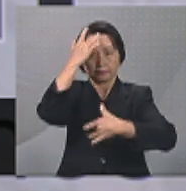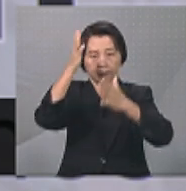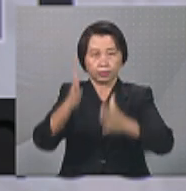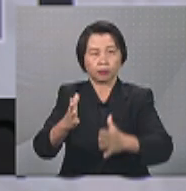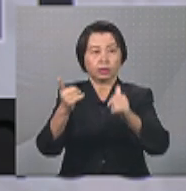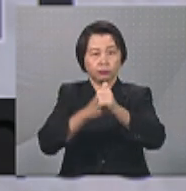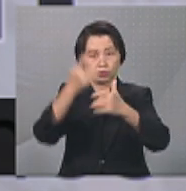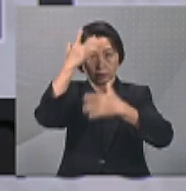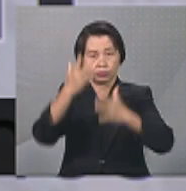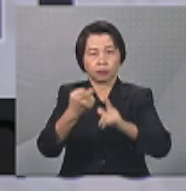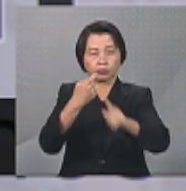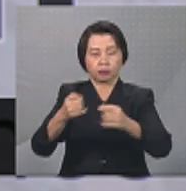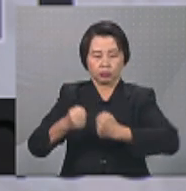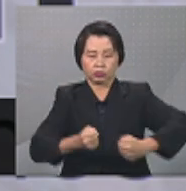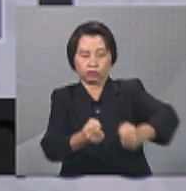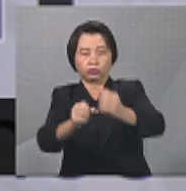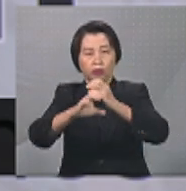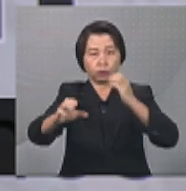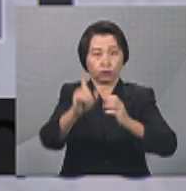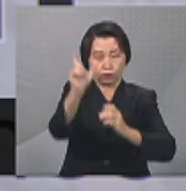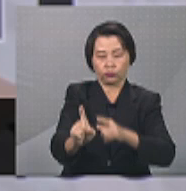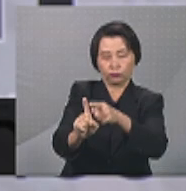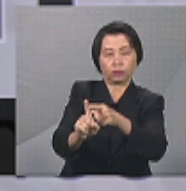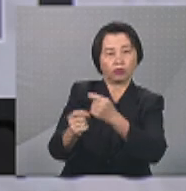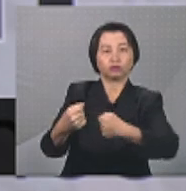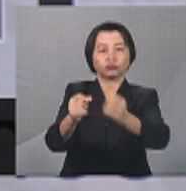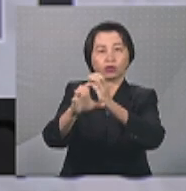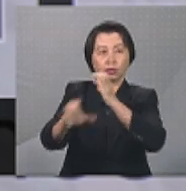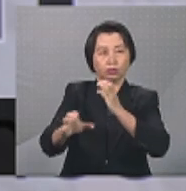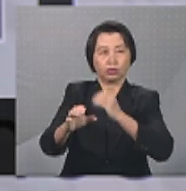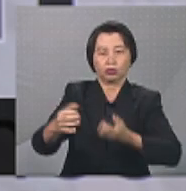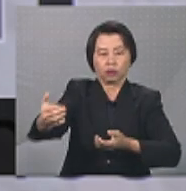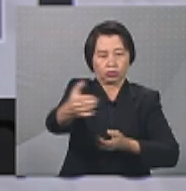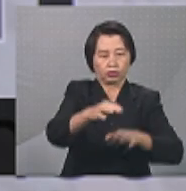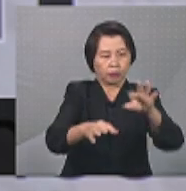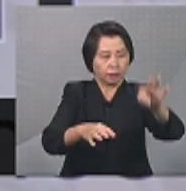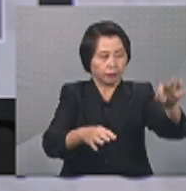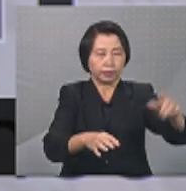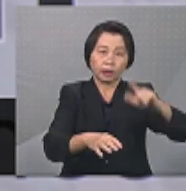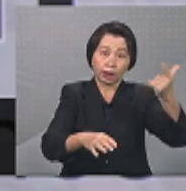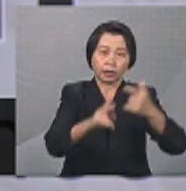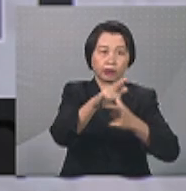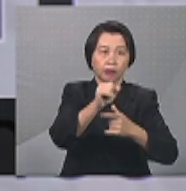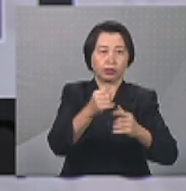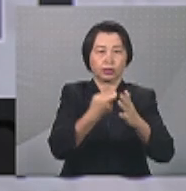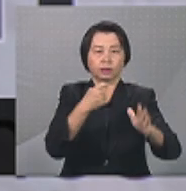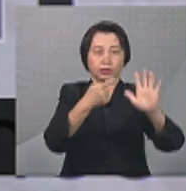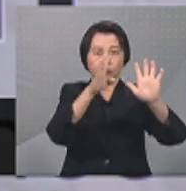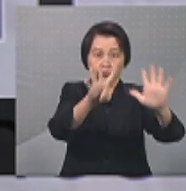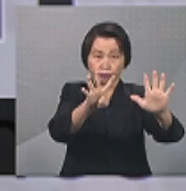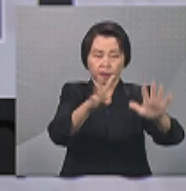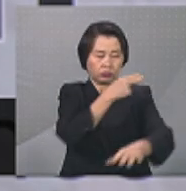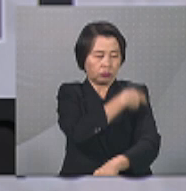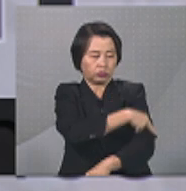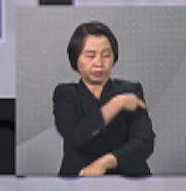first patient from Sungai Buloh, and hopefully by doing so, we'll collect more cases in nine of the hospitals that have been